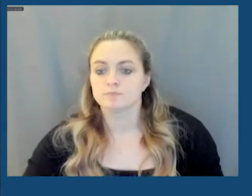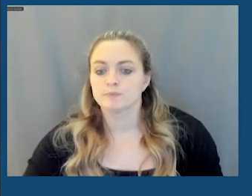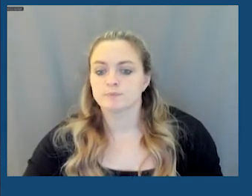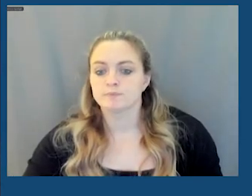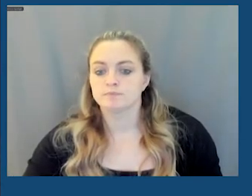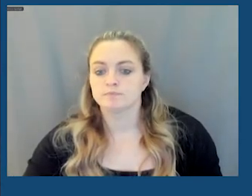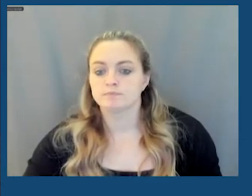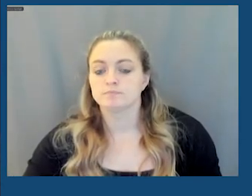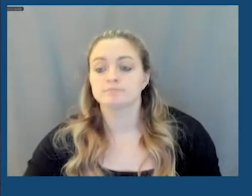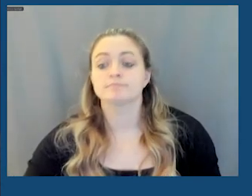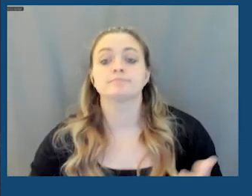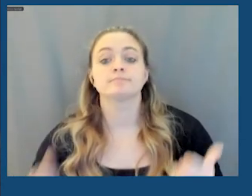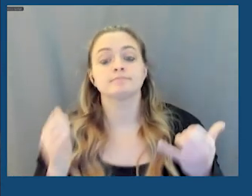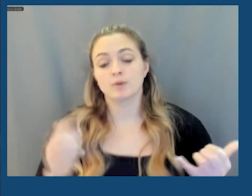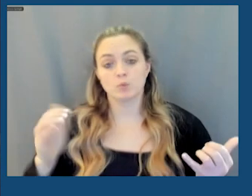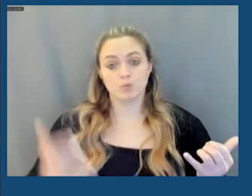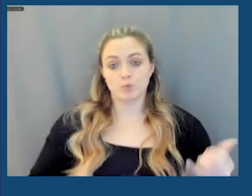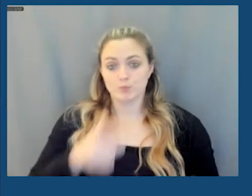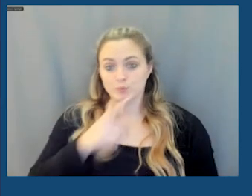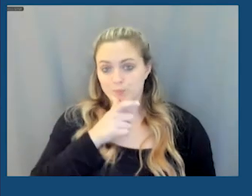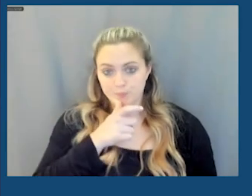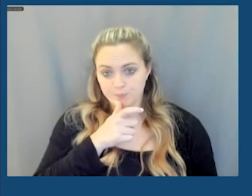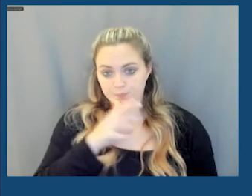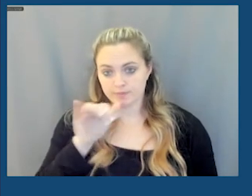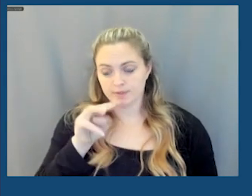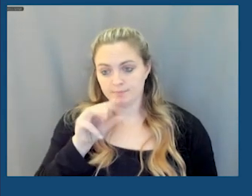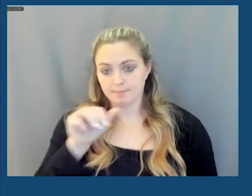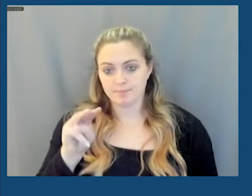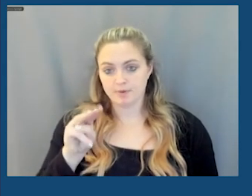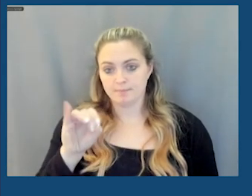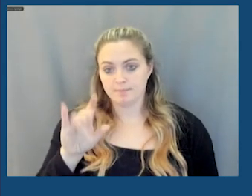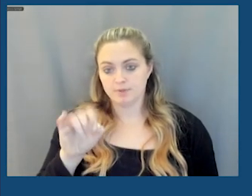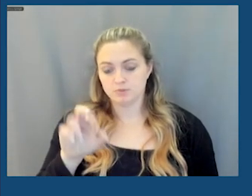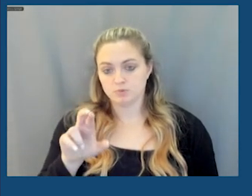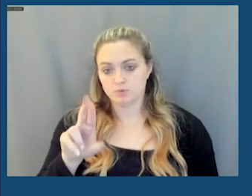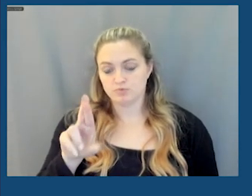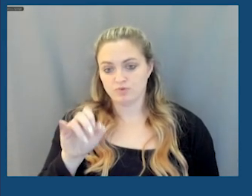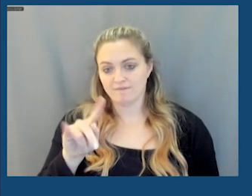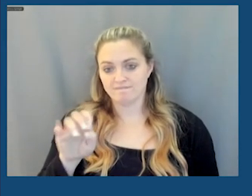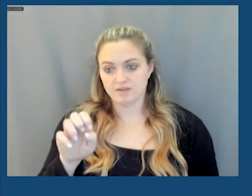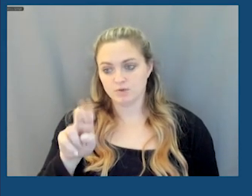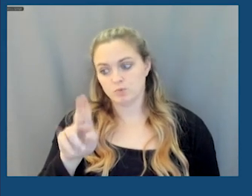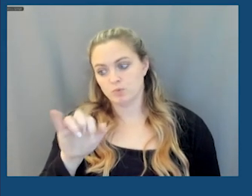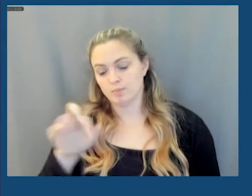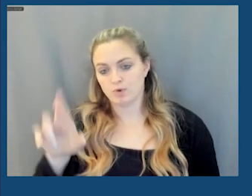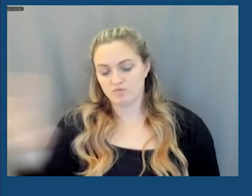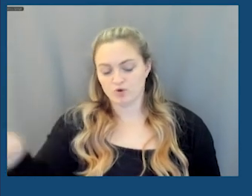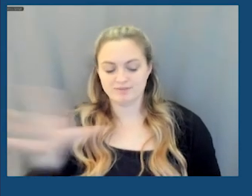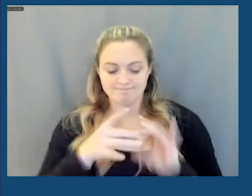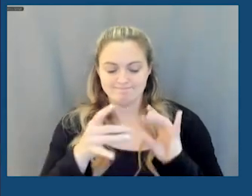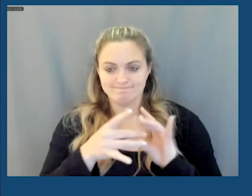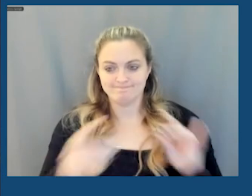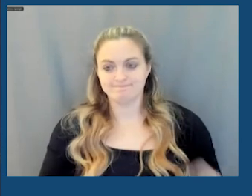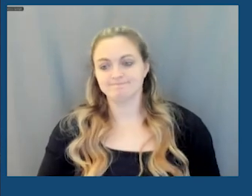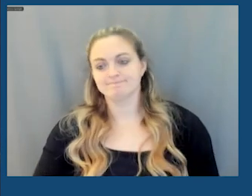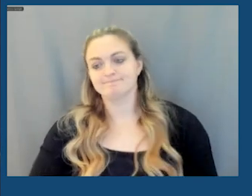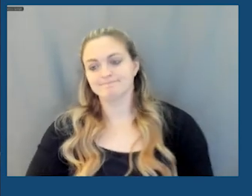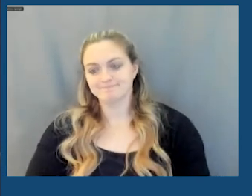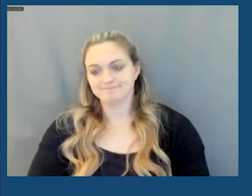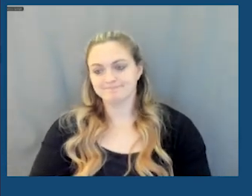And now I would like to introduce Imam Mansour Rafiq Umar for his remarks. Thank you.